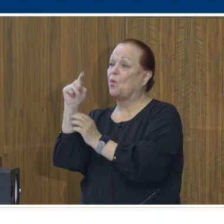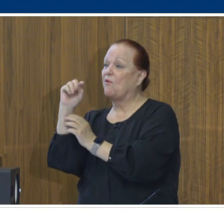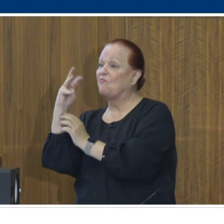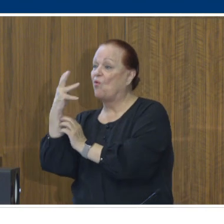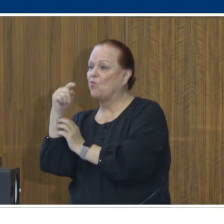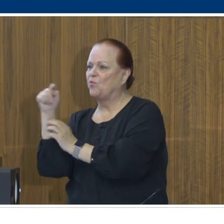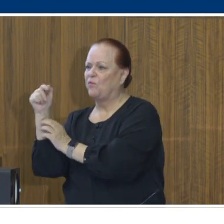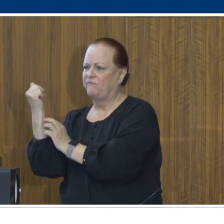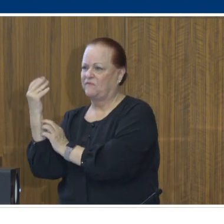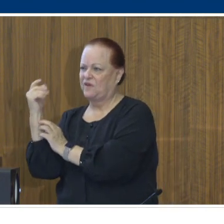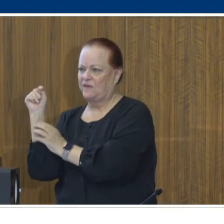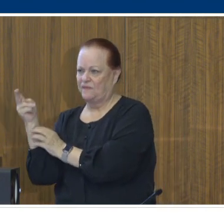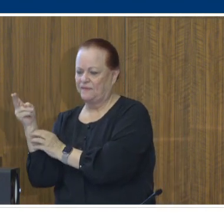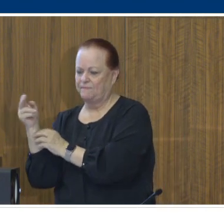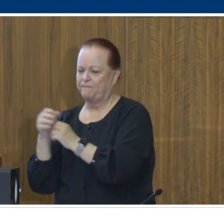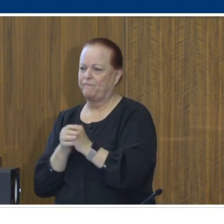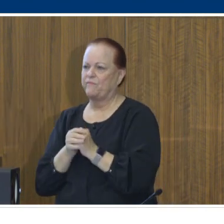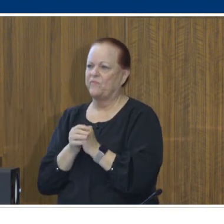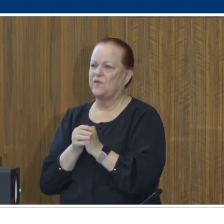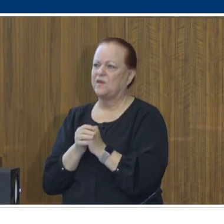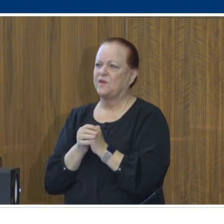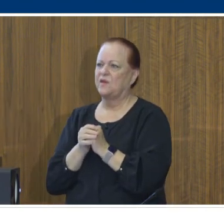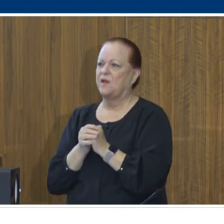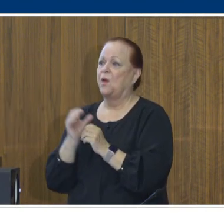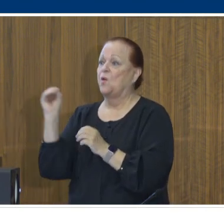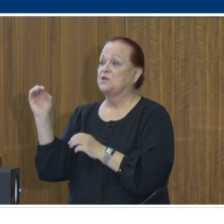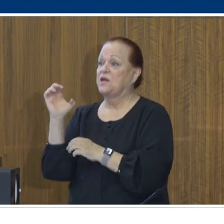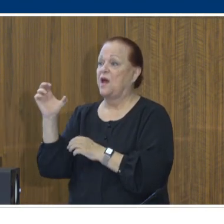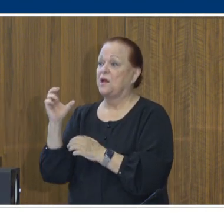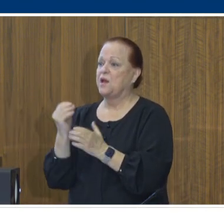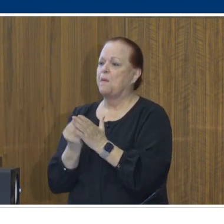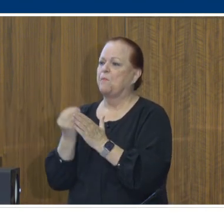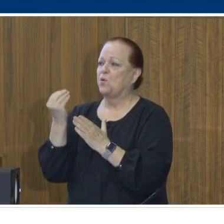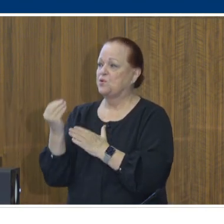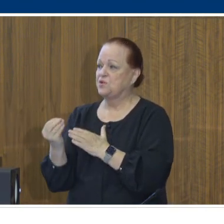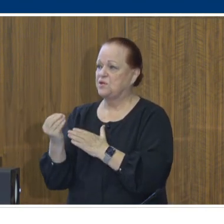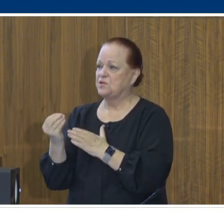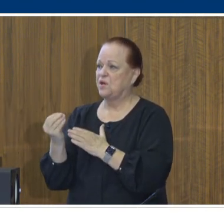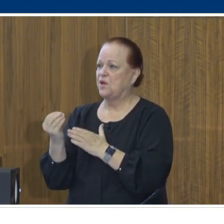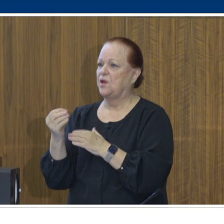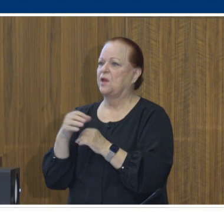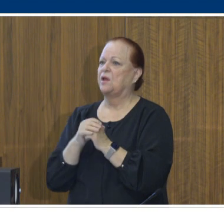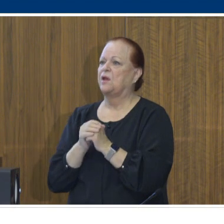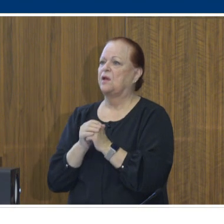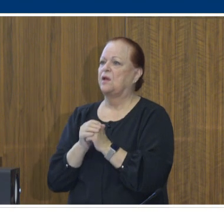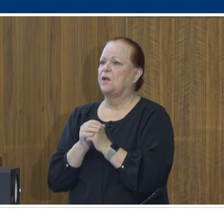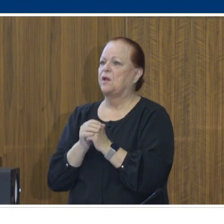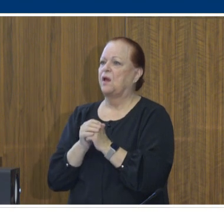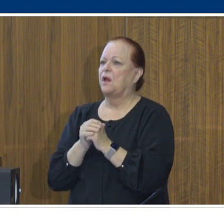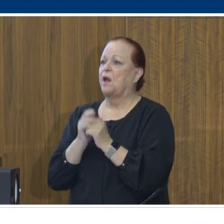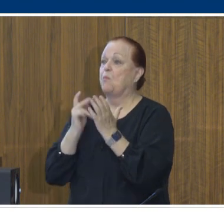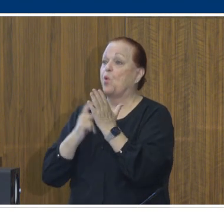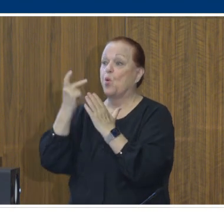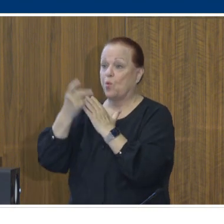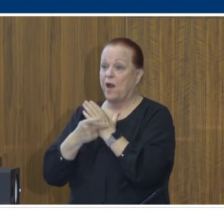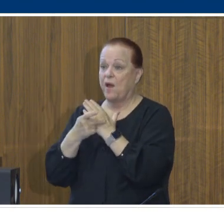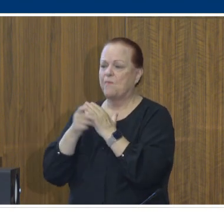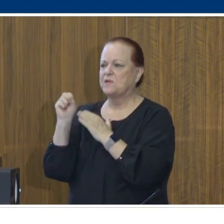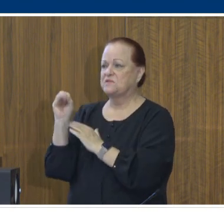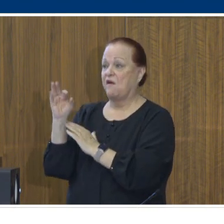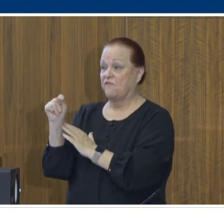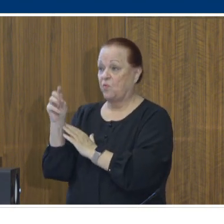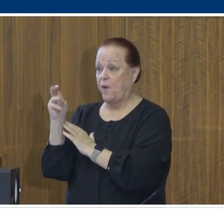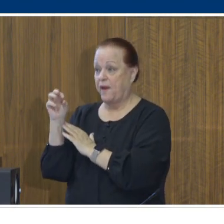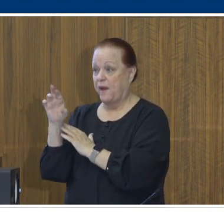15th. The county has purchased the ESRI web-based redistricting software that can be used to